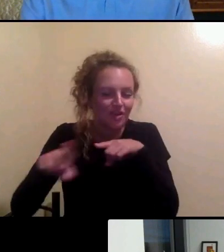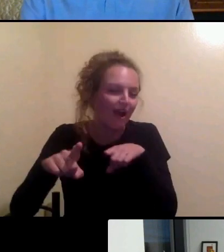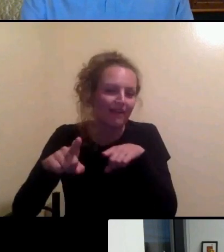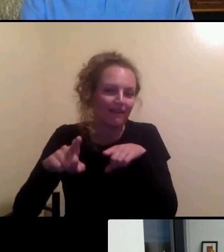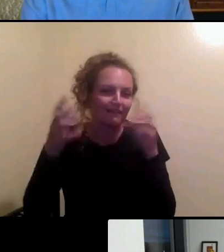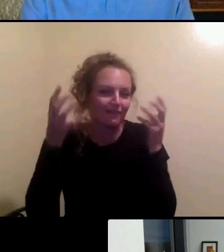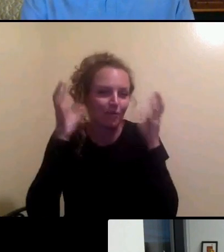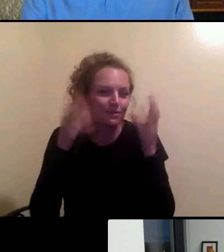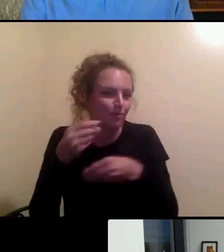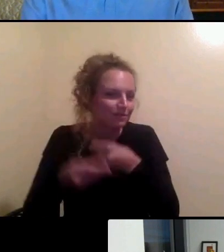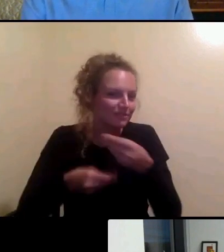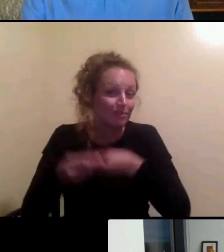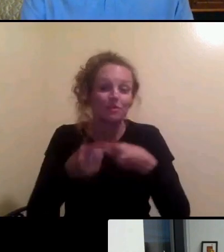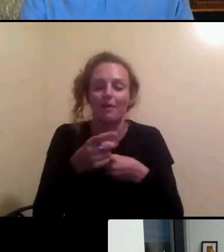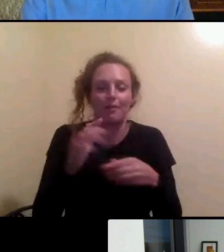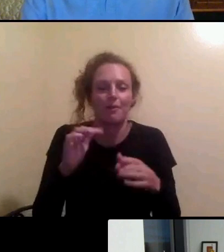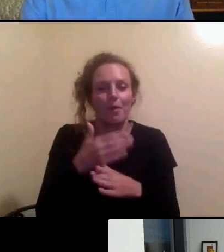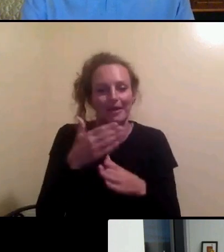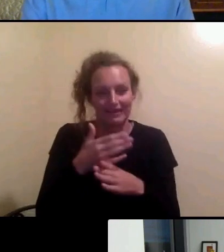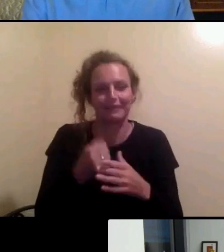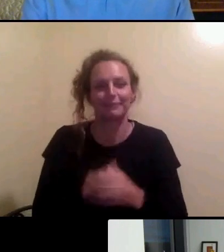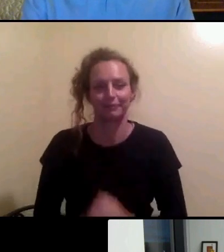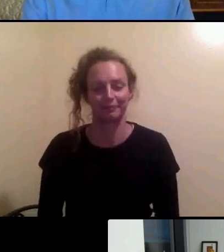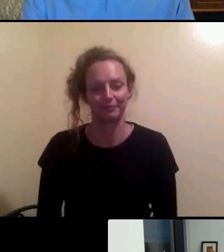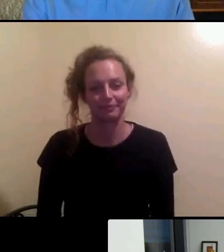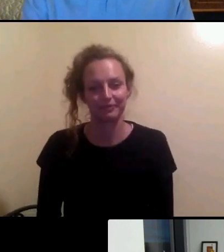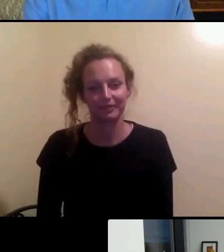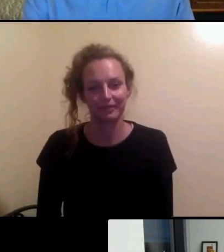yes. Okay. Yeah. There we go.